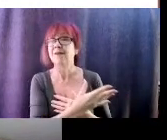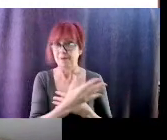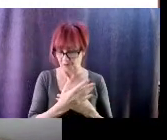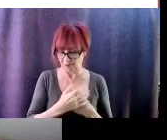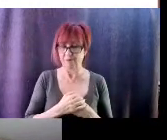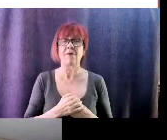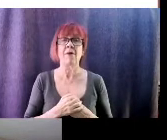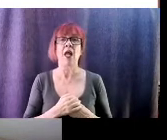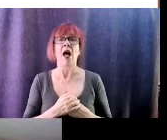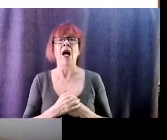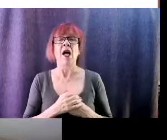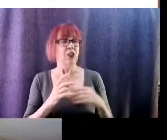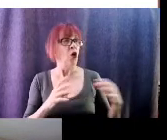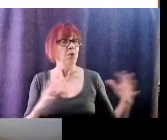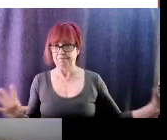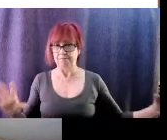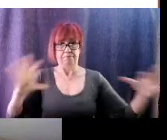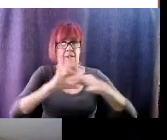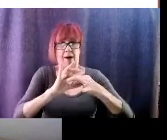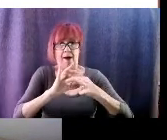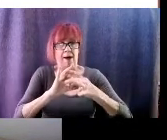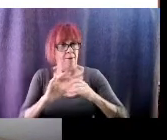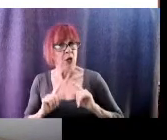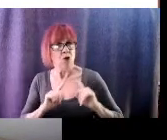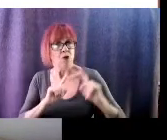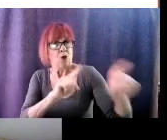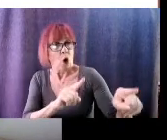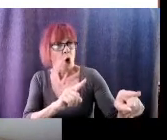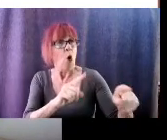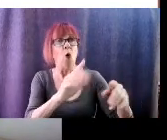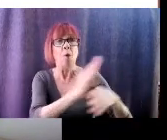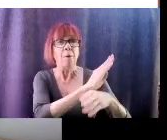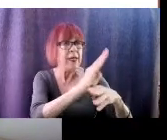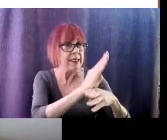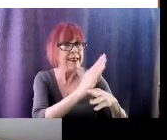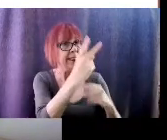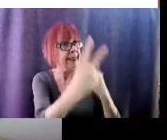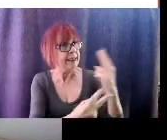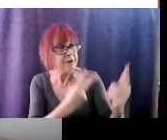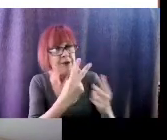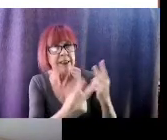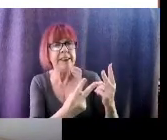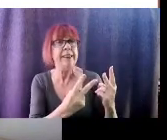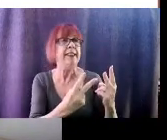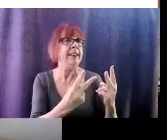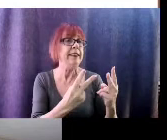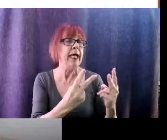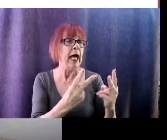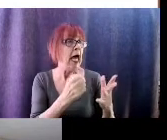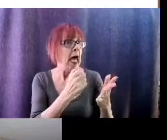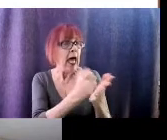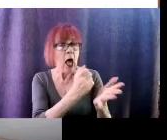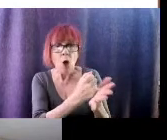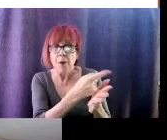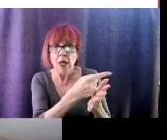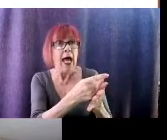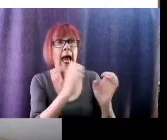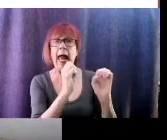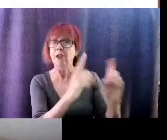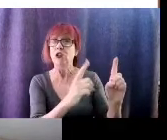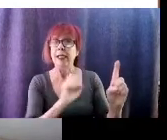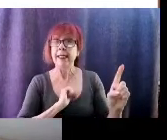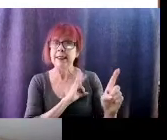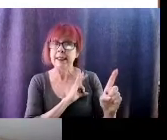business, you have the staff go in there, you have to educate the business a little bit. They have to educate you on what they do. They have to agree